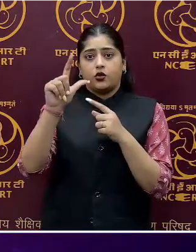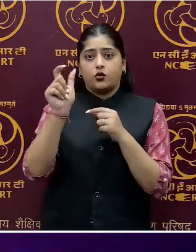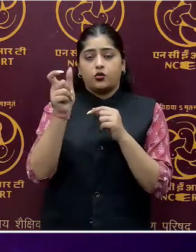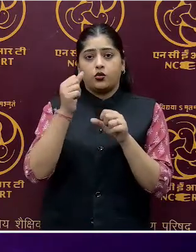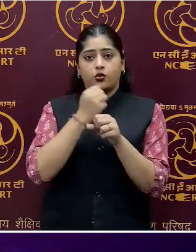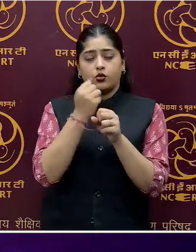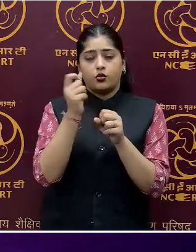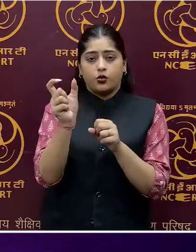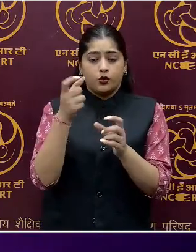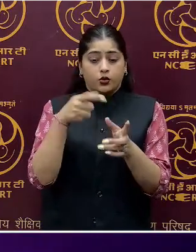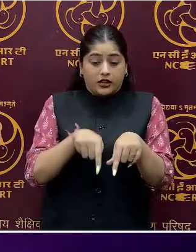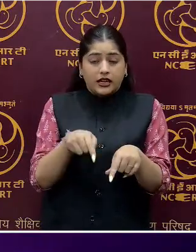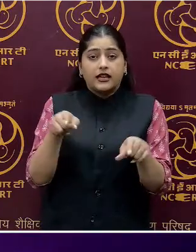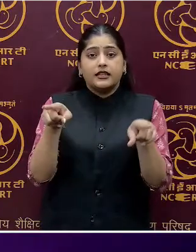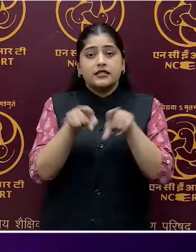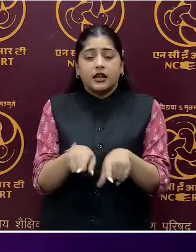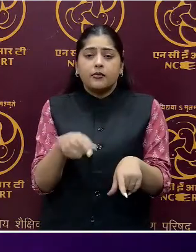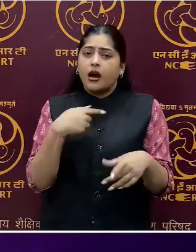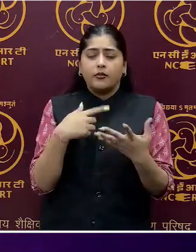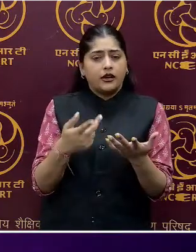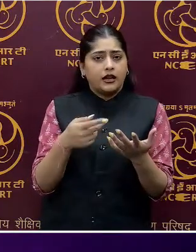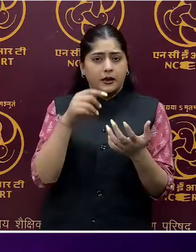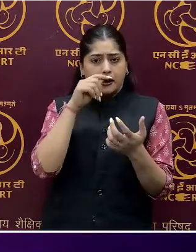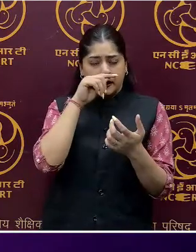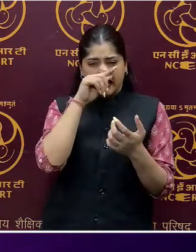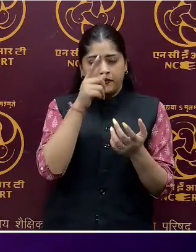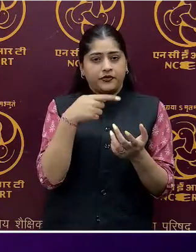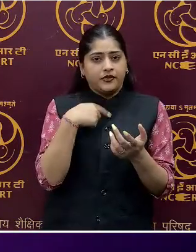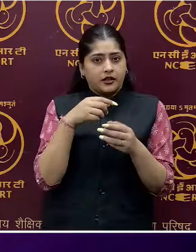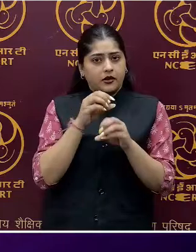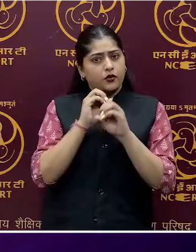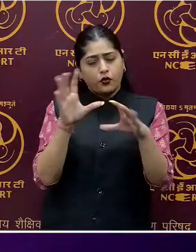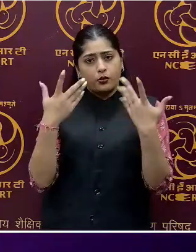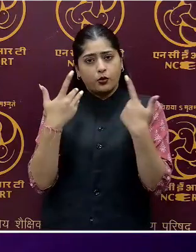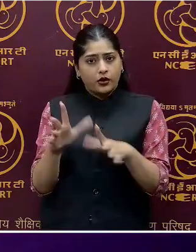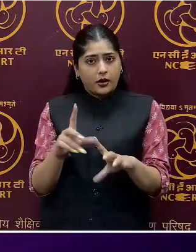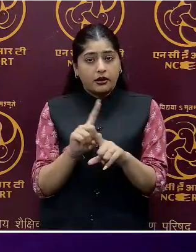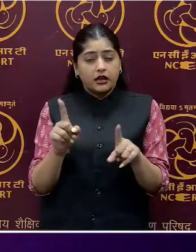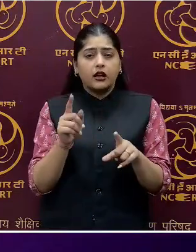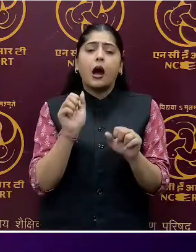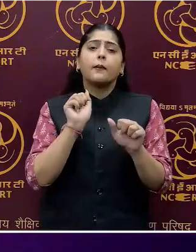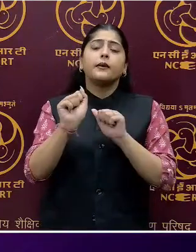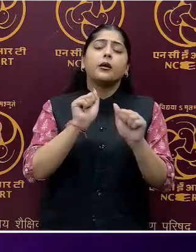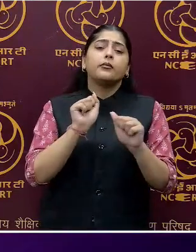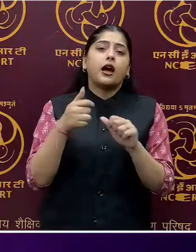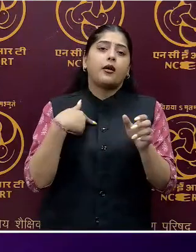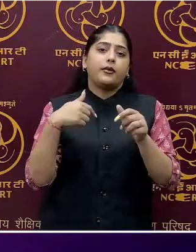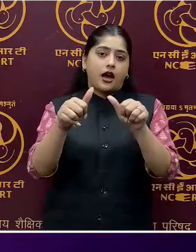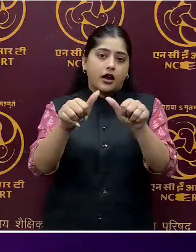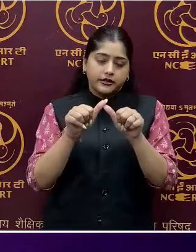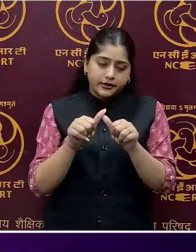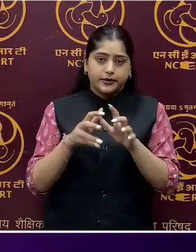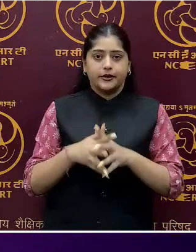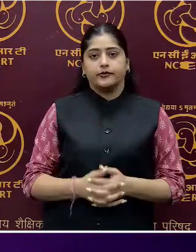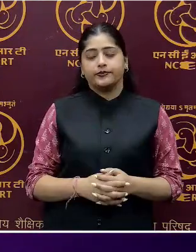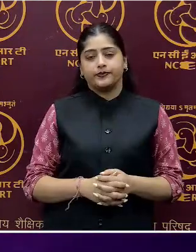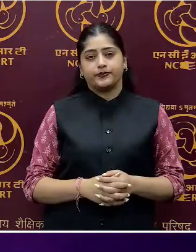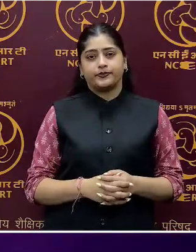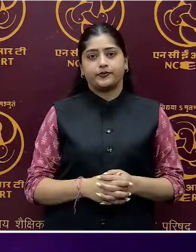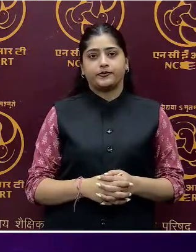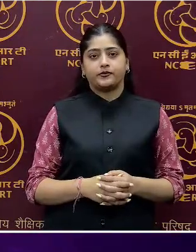This is how we have jumbled them up, but you can jumble them up in your own way, and answers will be these only. Yes.